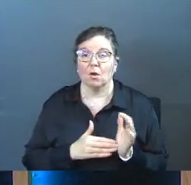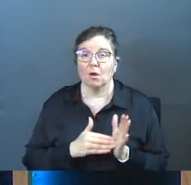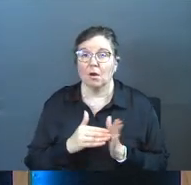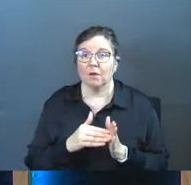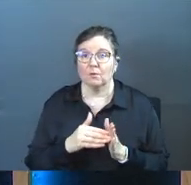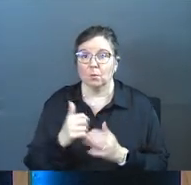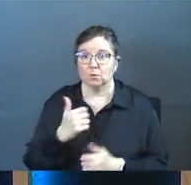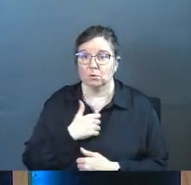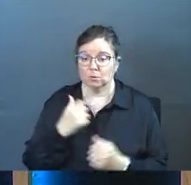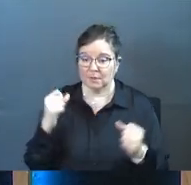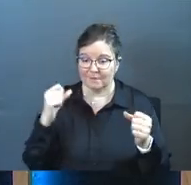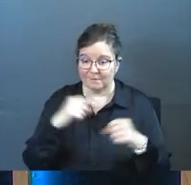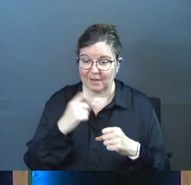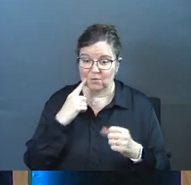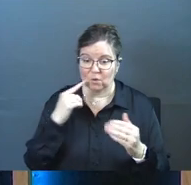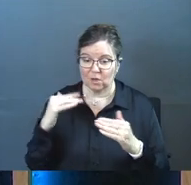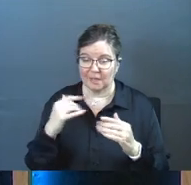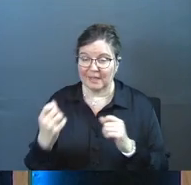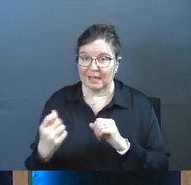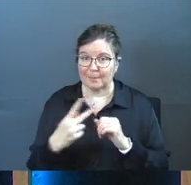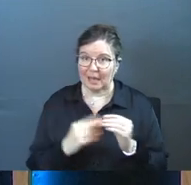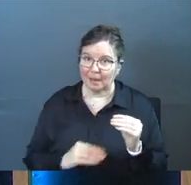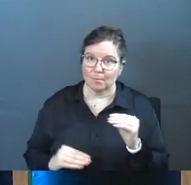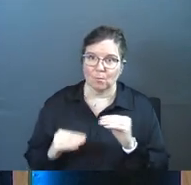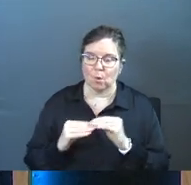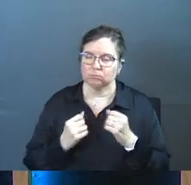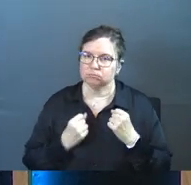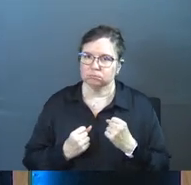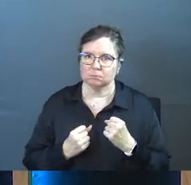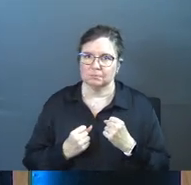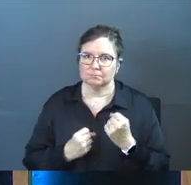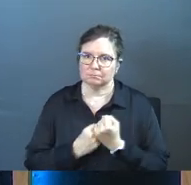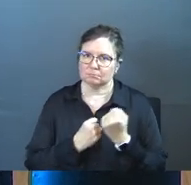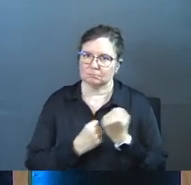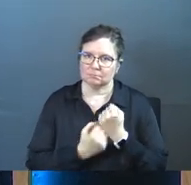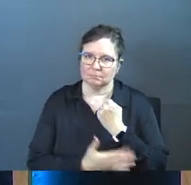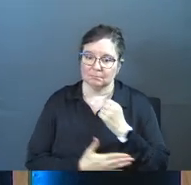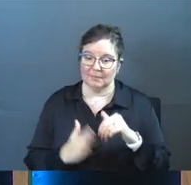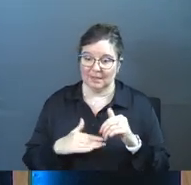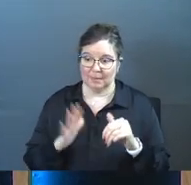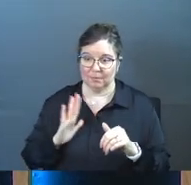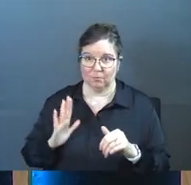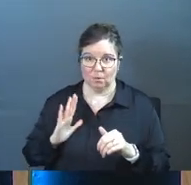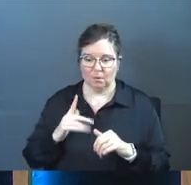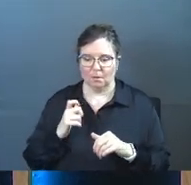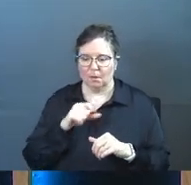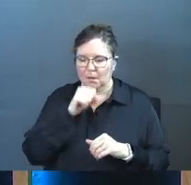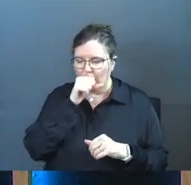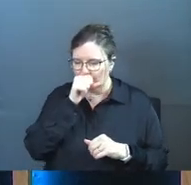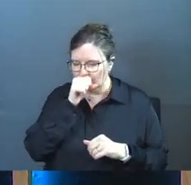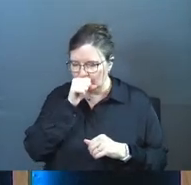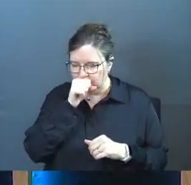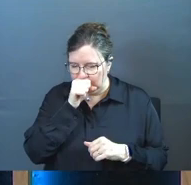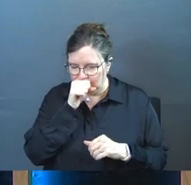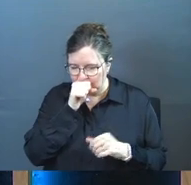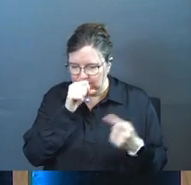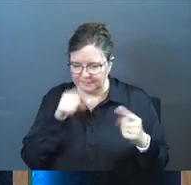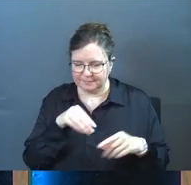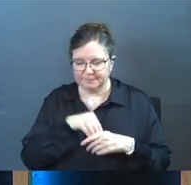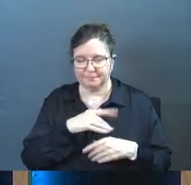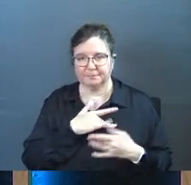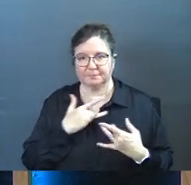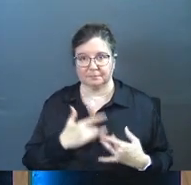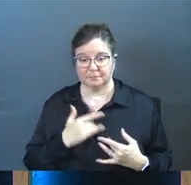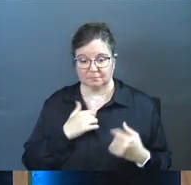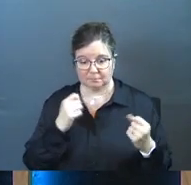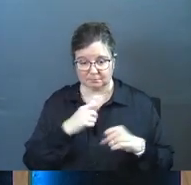often, when a soldier fights for their country, do you know they come back more of a patriot than when they started? Because there's something that happens inside of the human heart